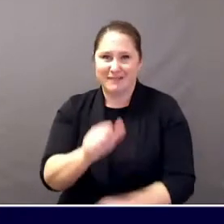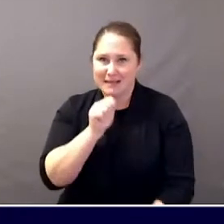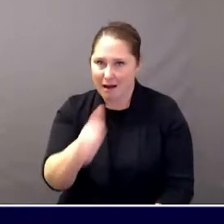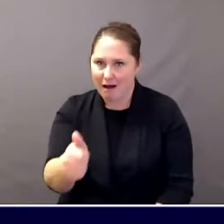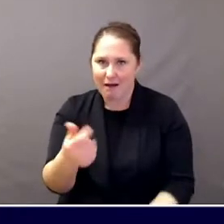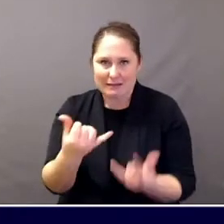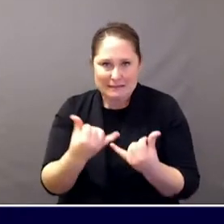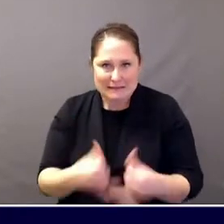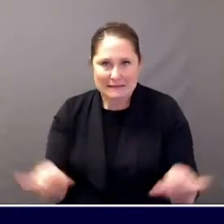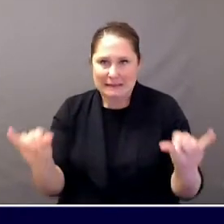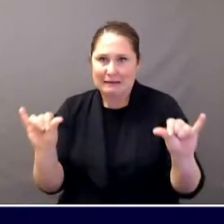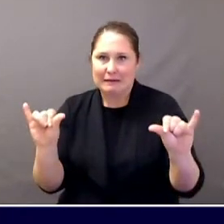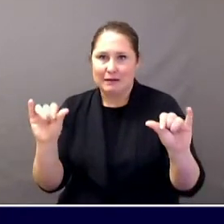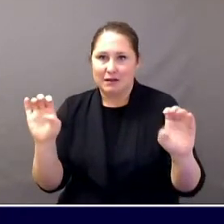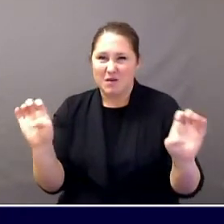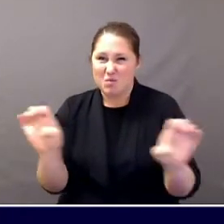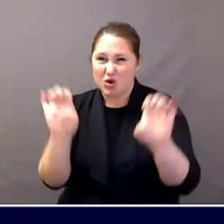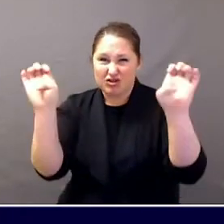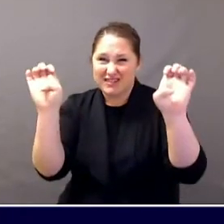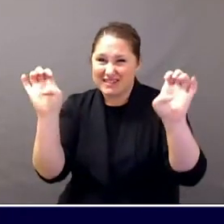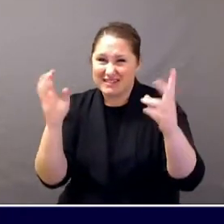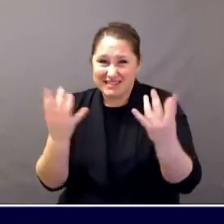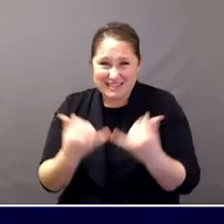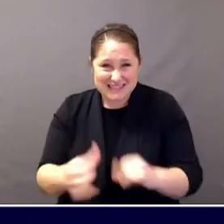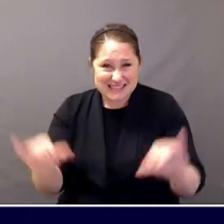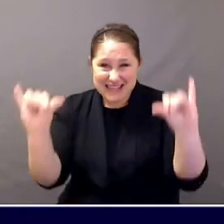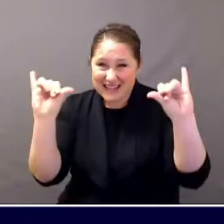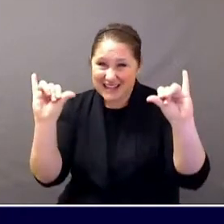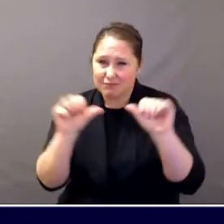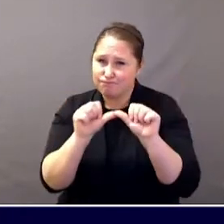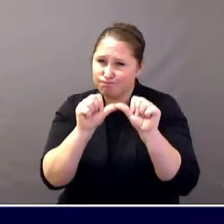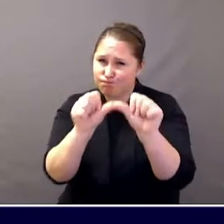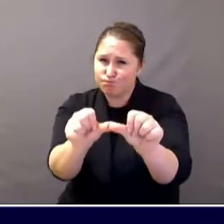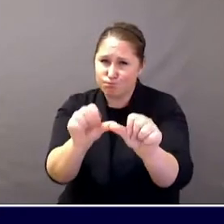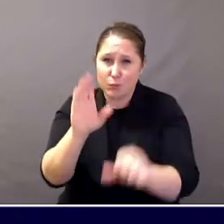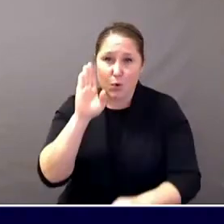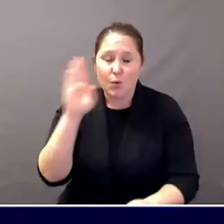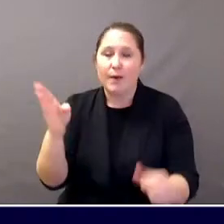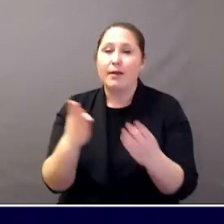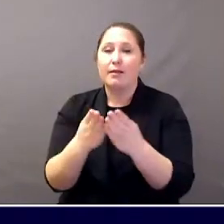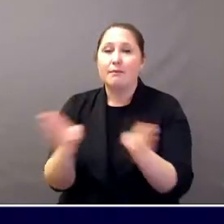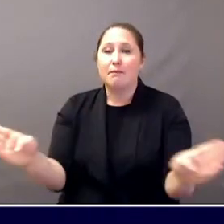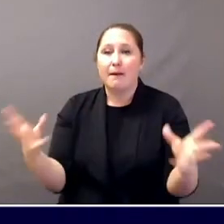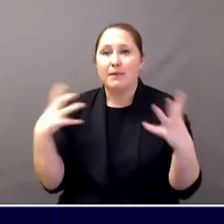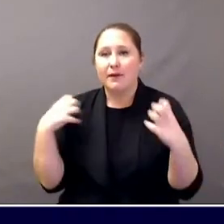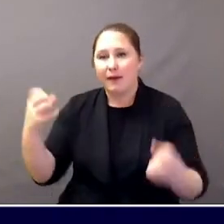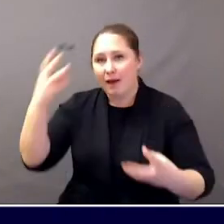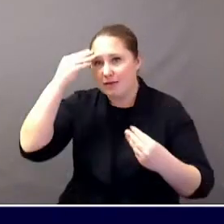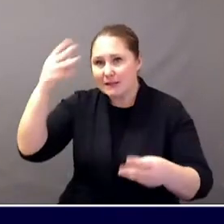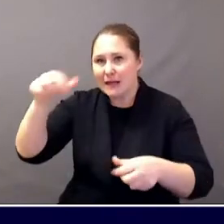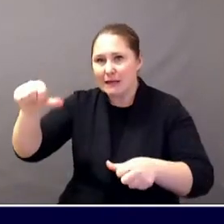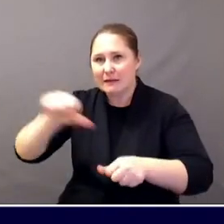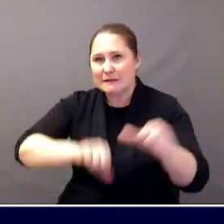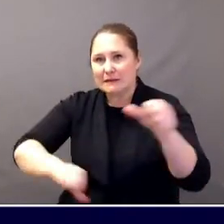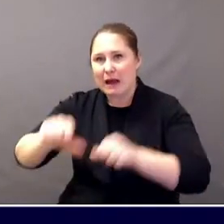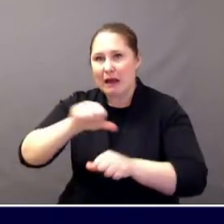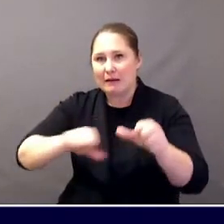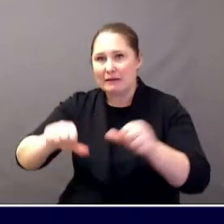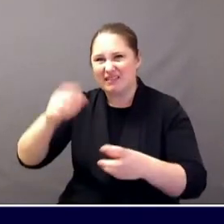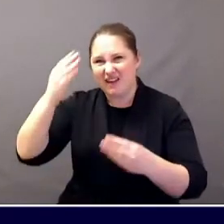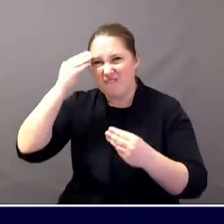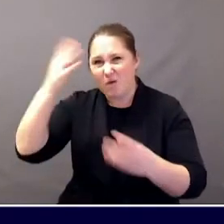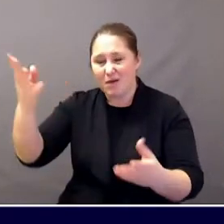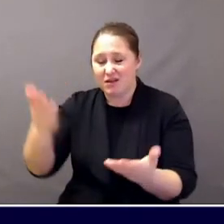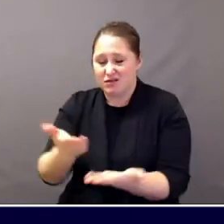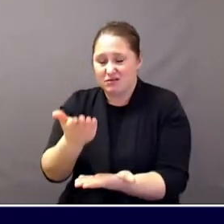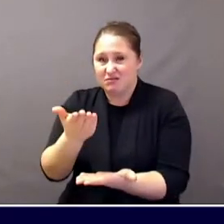emergency. We expect it to continue based on public health data, the best scientific information we have. And you heard the statistics